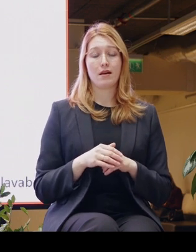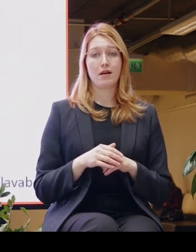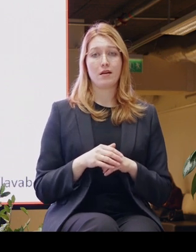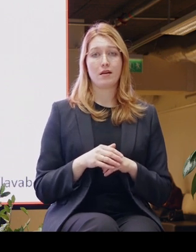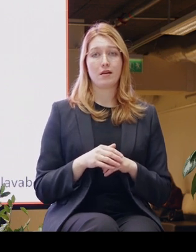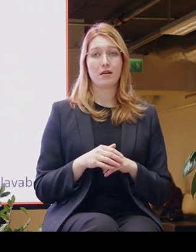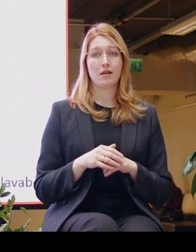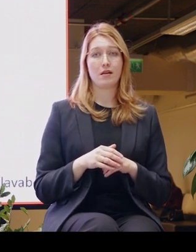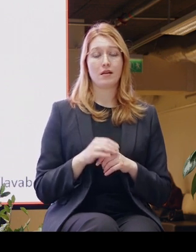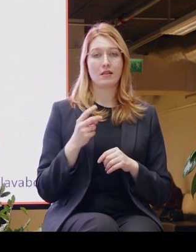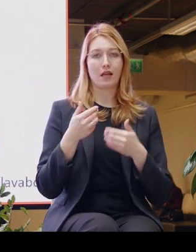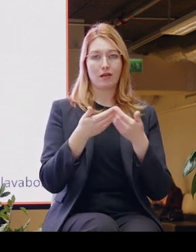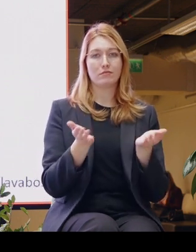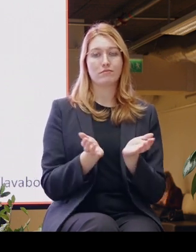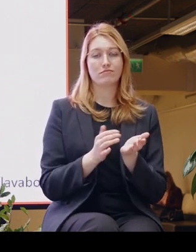two ways to use.